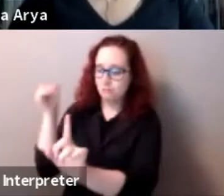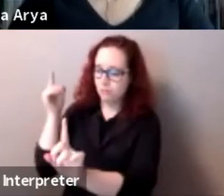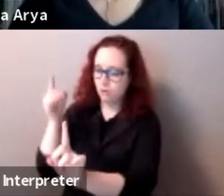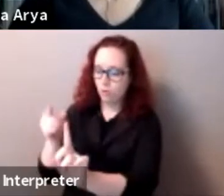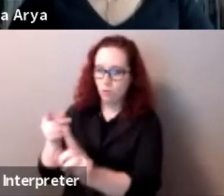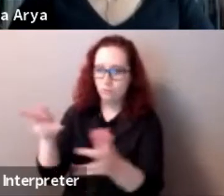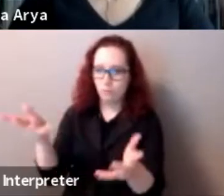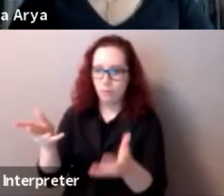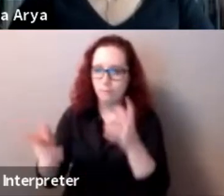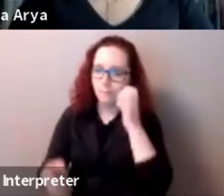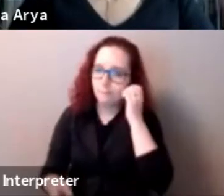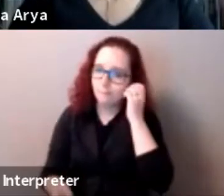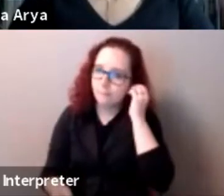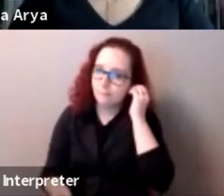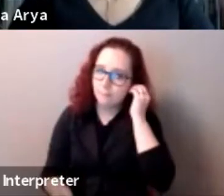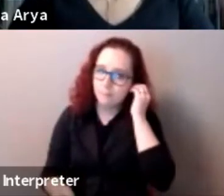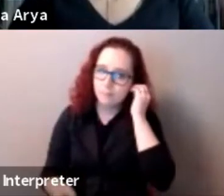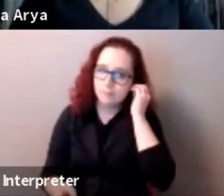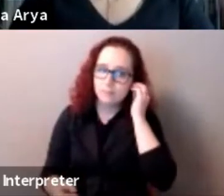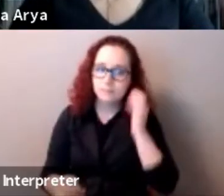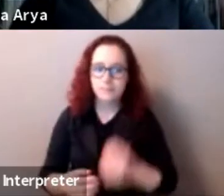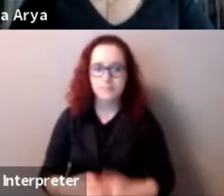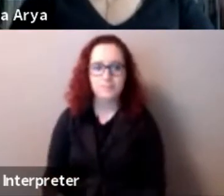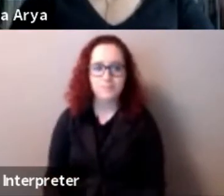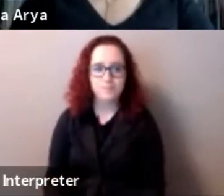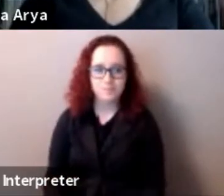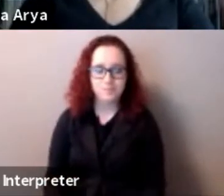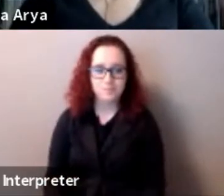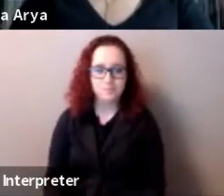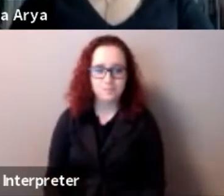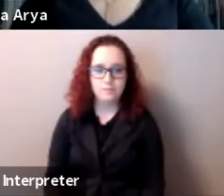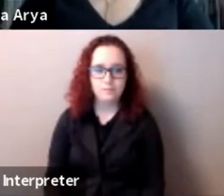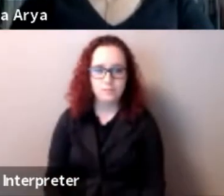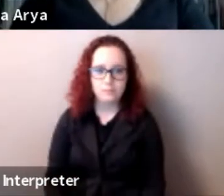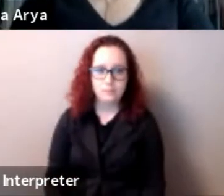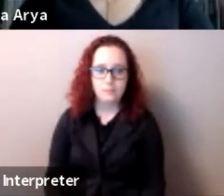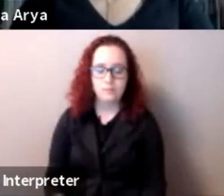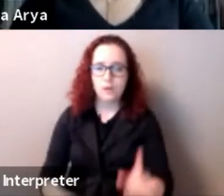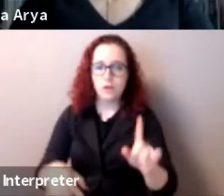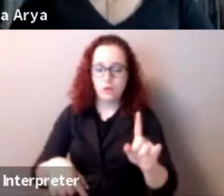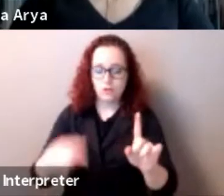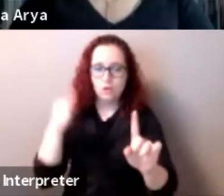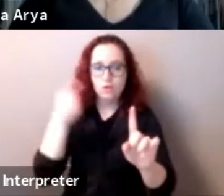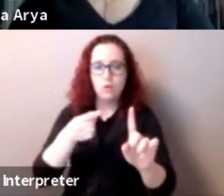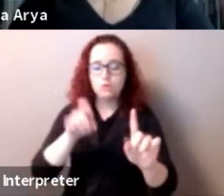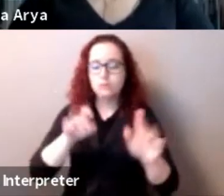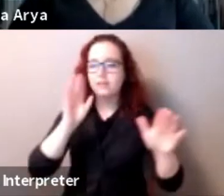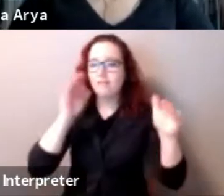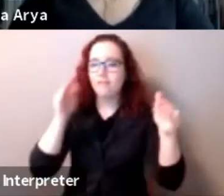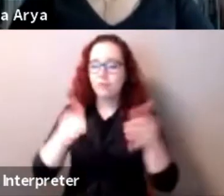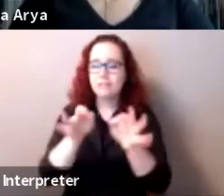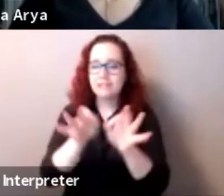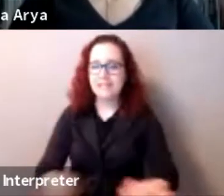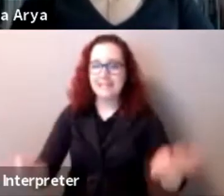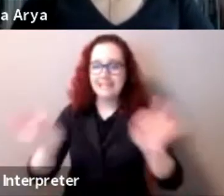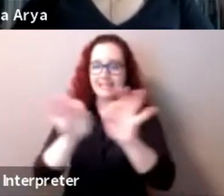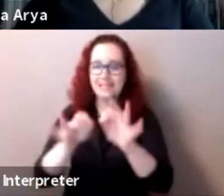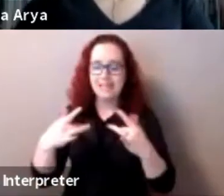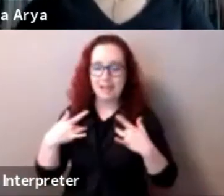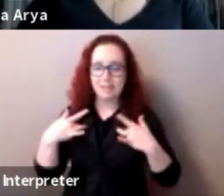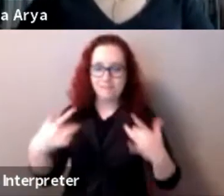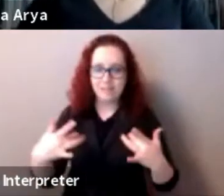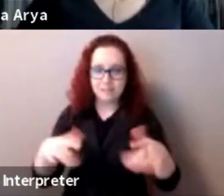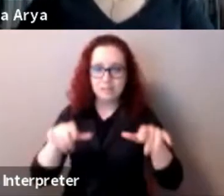to. Internal communication, goals, coordinating around the key events. There's a lot of things that you can plan,